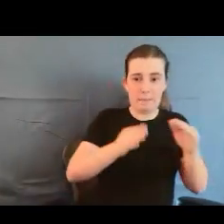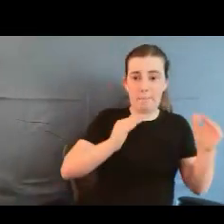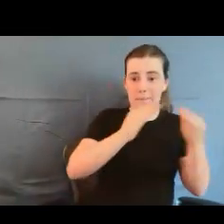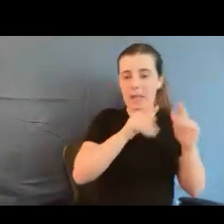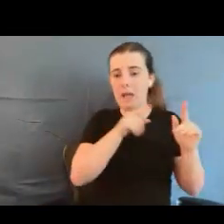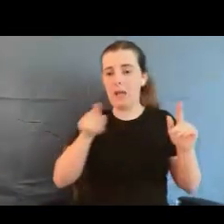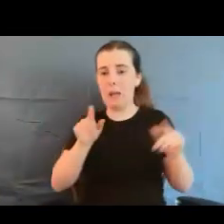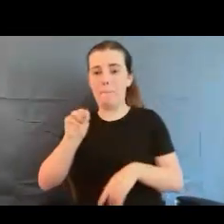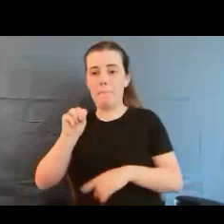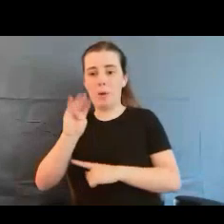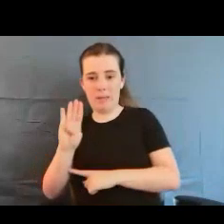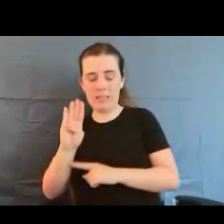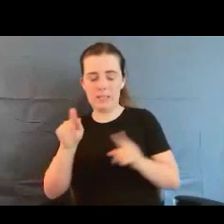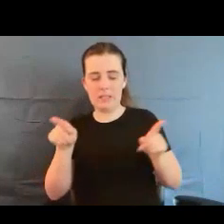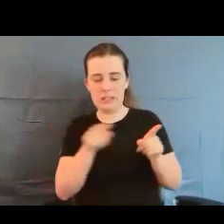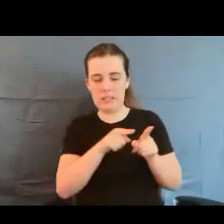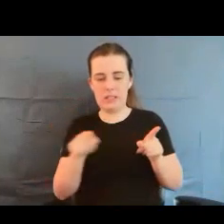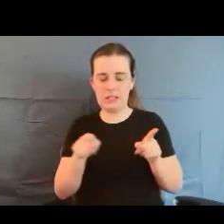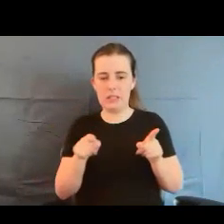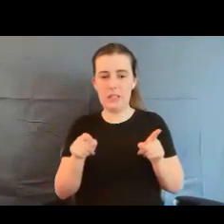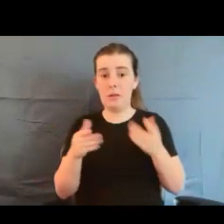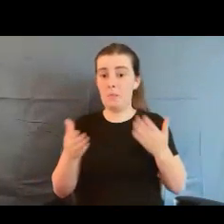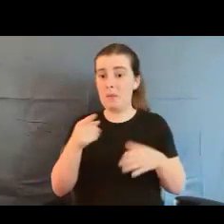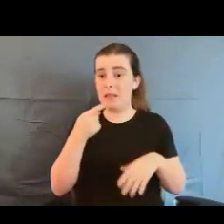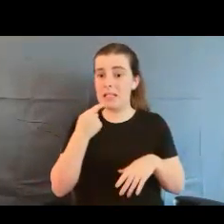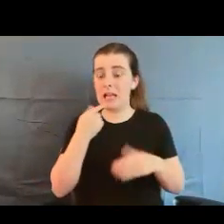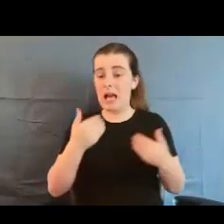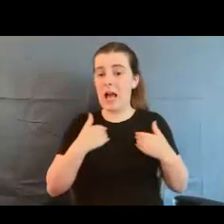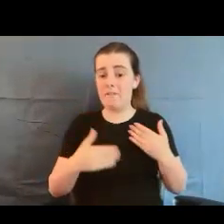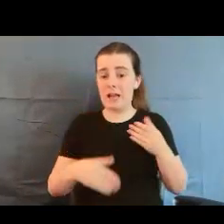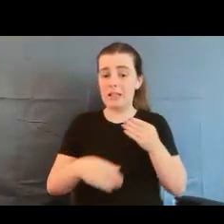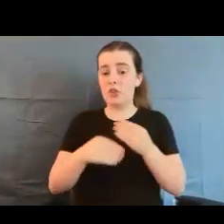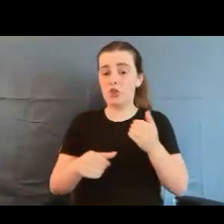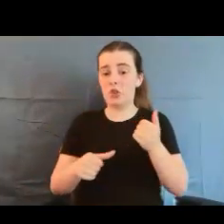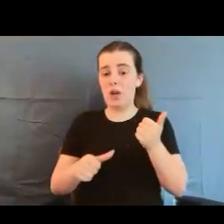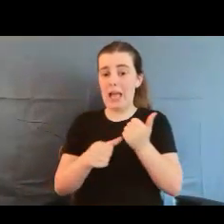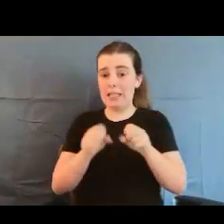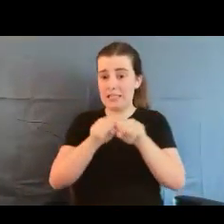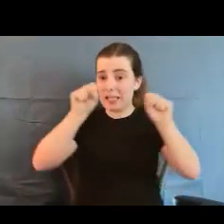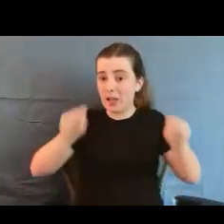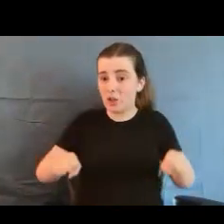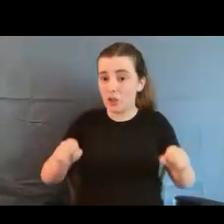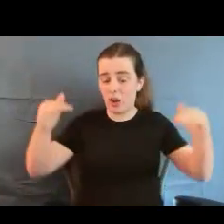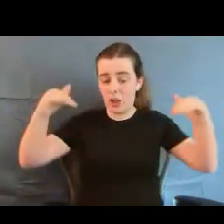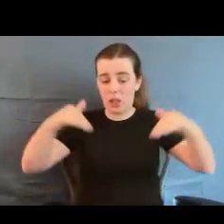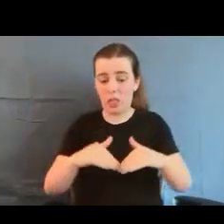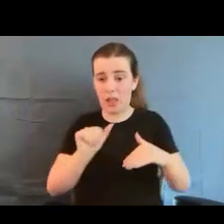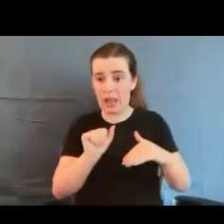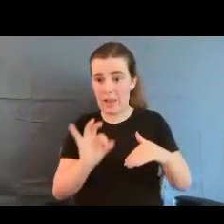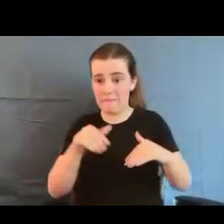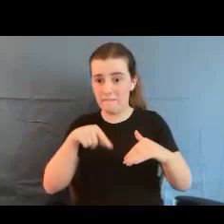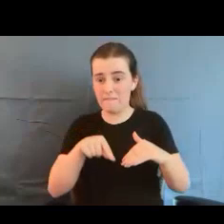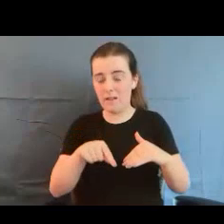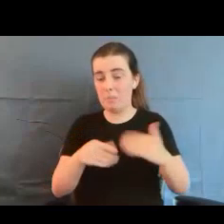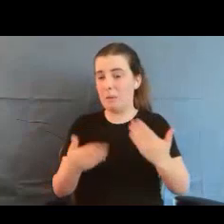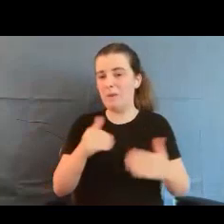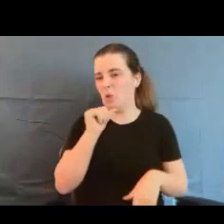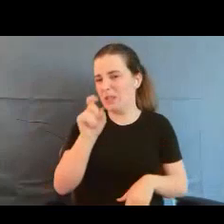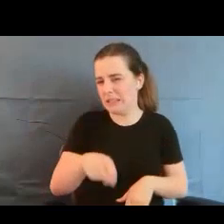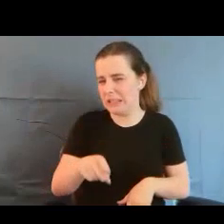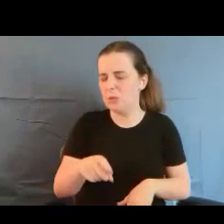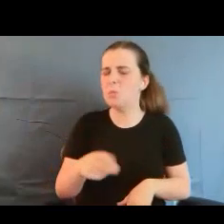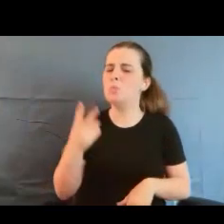However, with that extra aid station that they're saying there is at the bottom of American Fork Canyon, you might not need it. So it depends on how much water you're drinking. So maybe look at your